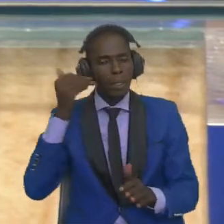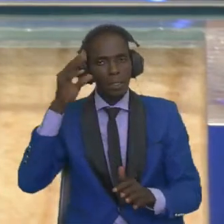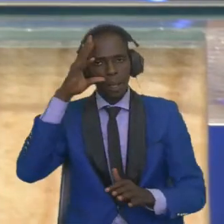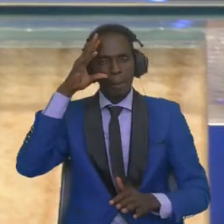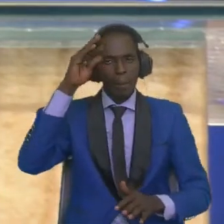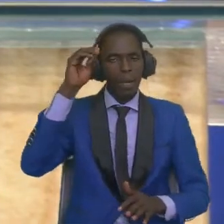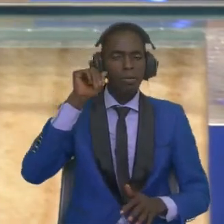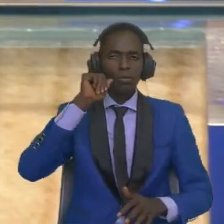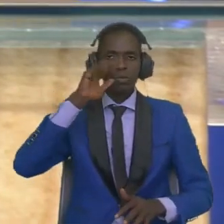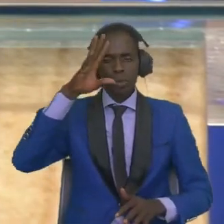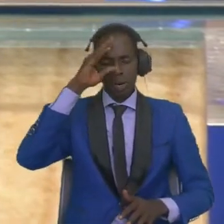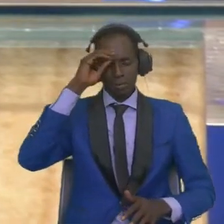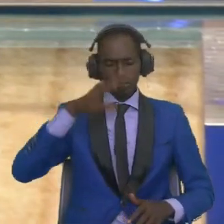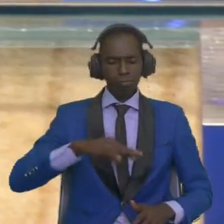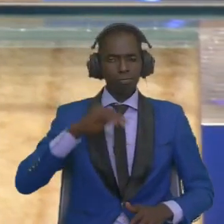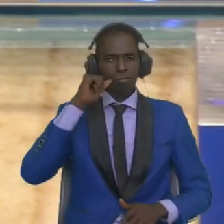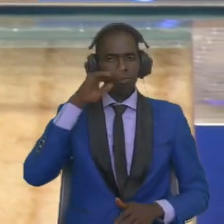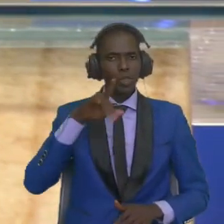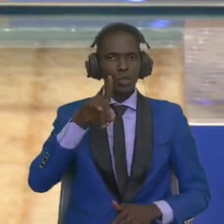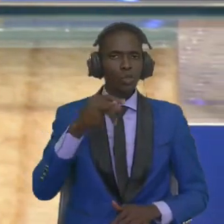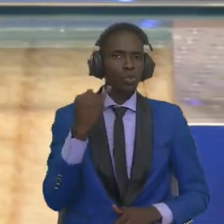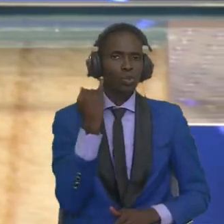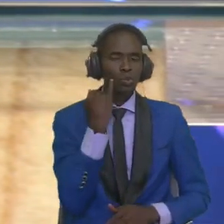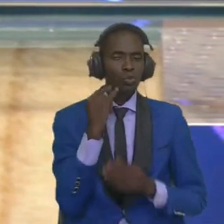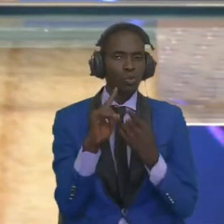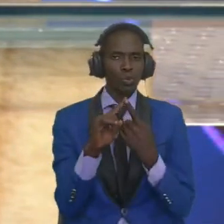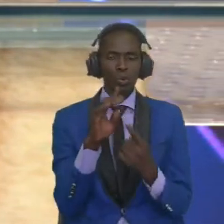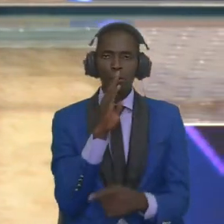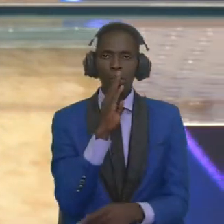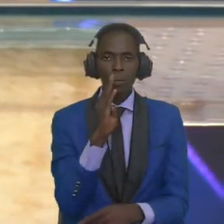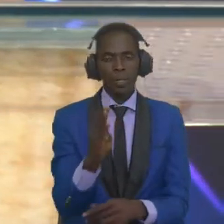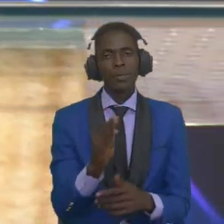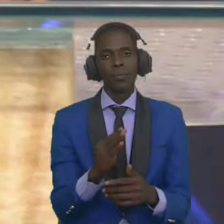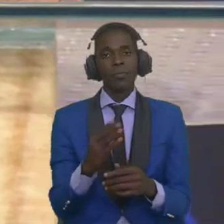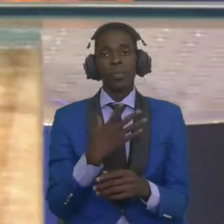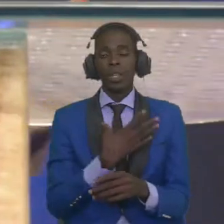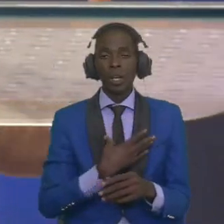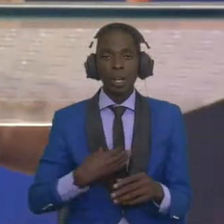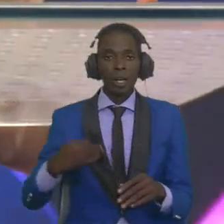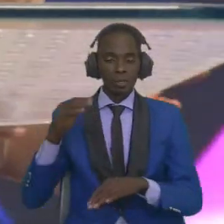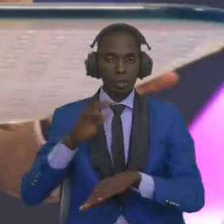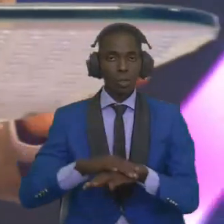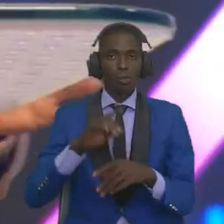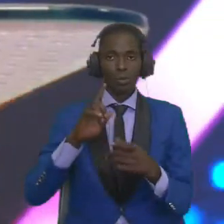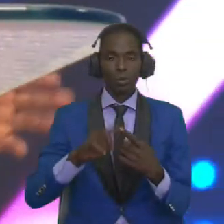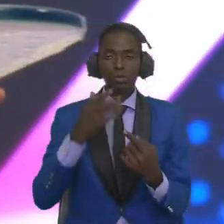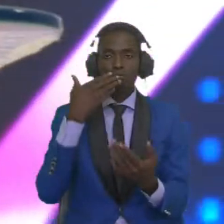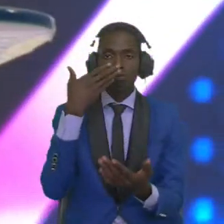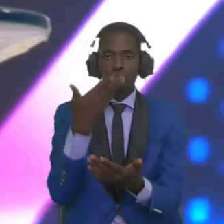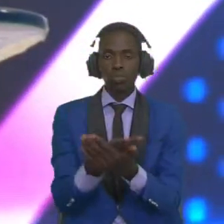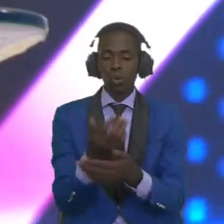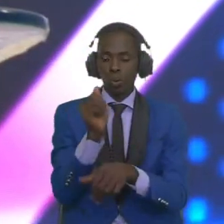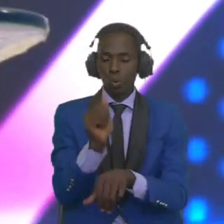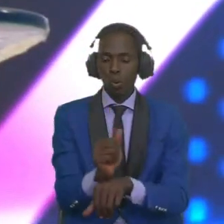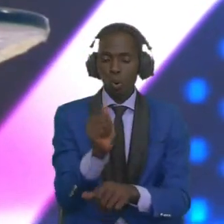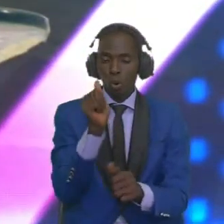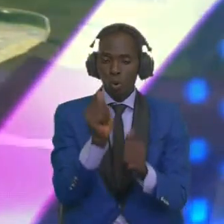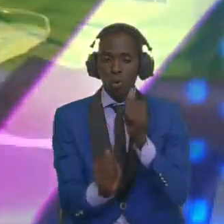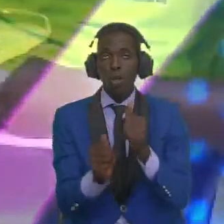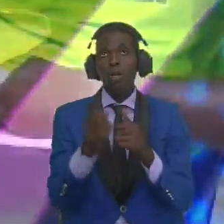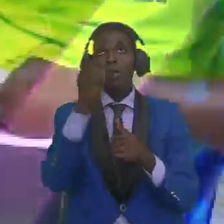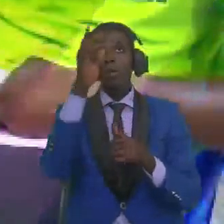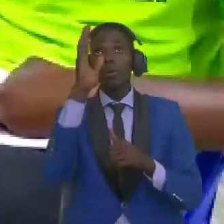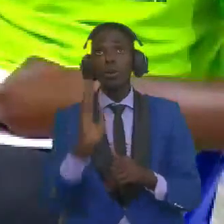ought to be. For we are his workmanship, created in Christ Jesus unto good works, which God